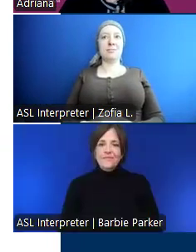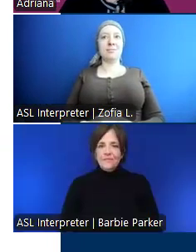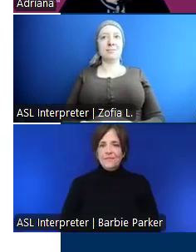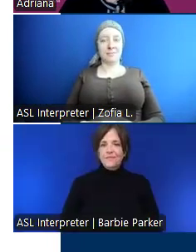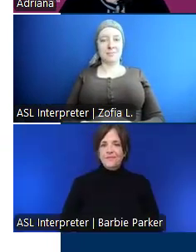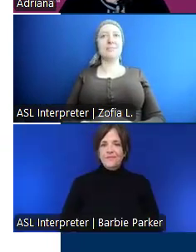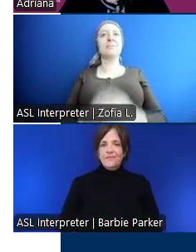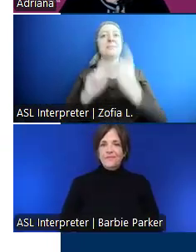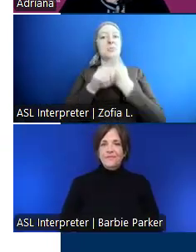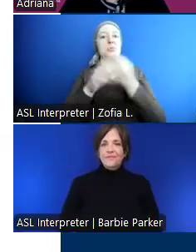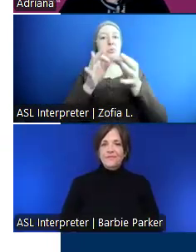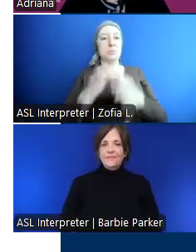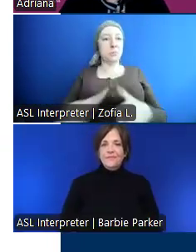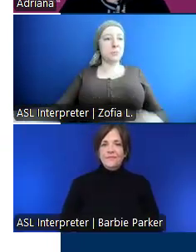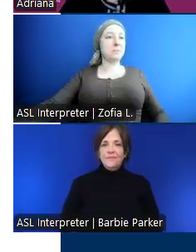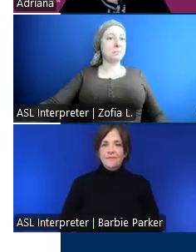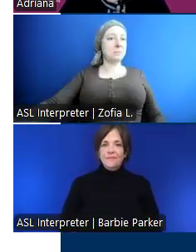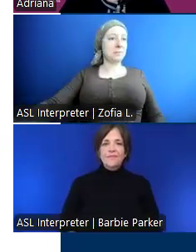Next slide.